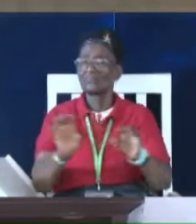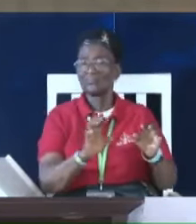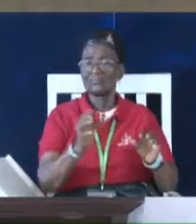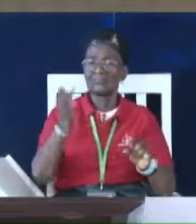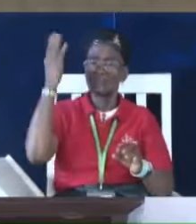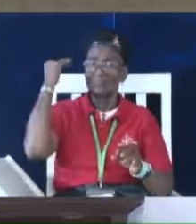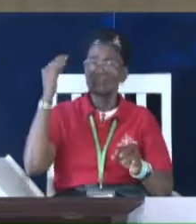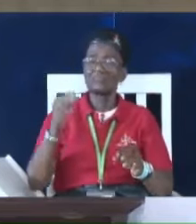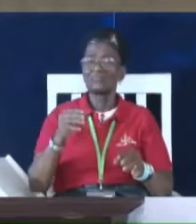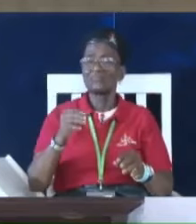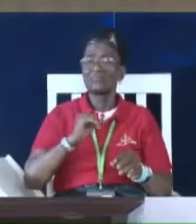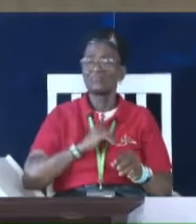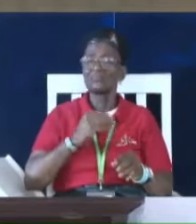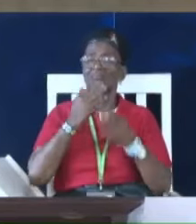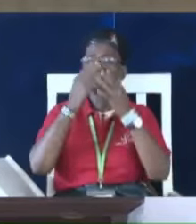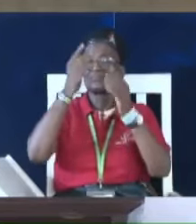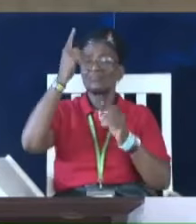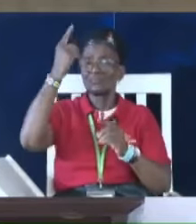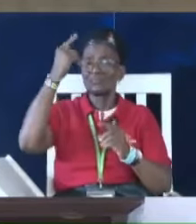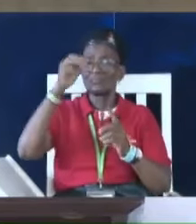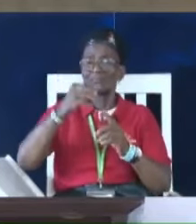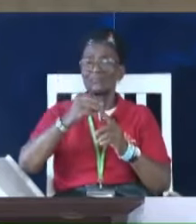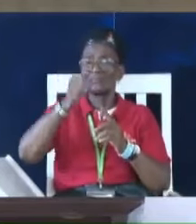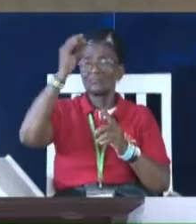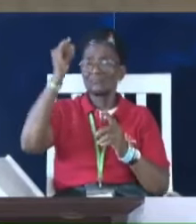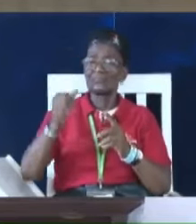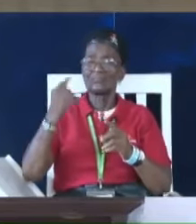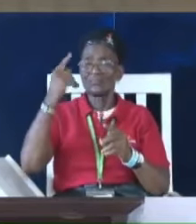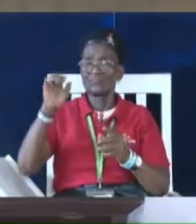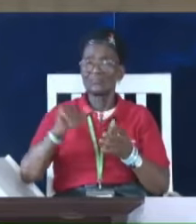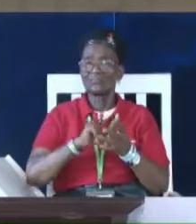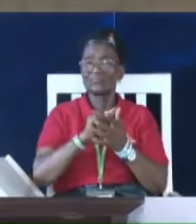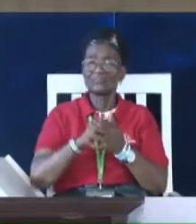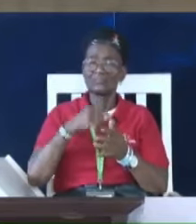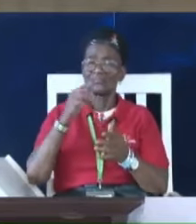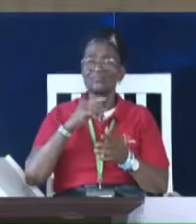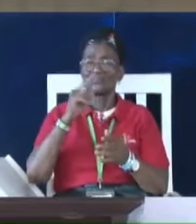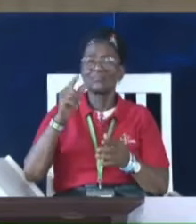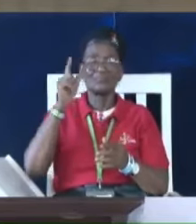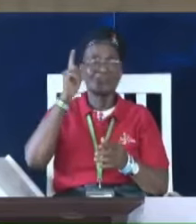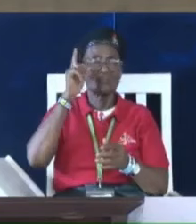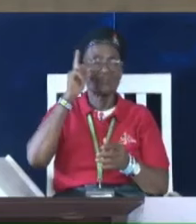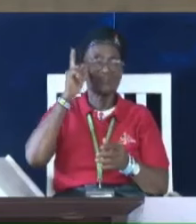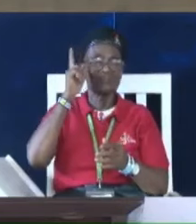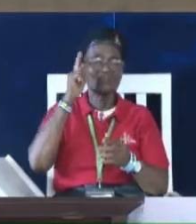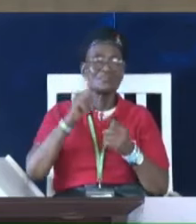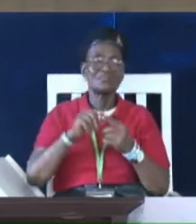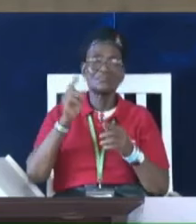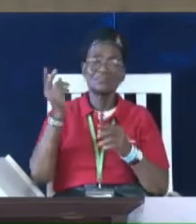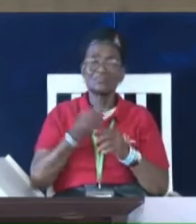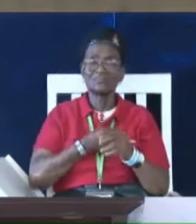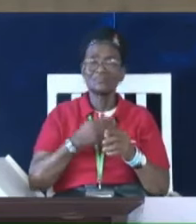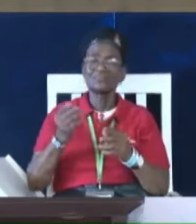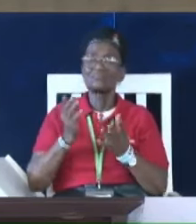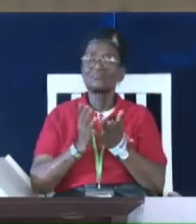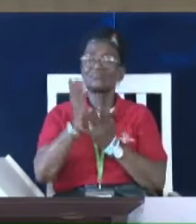And I thank you especially for those who are listening to us right now,